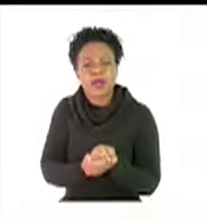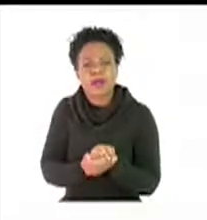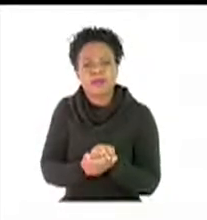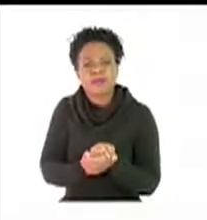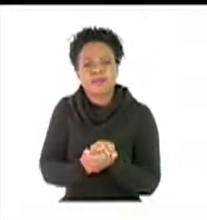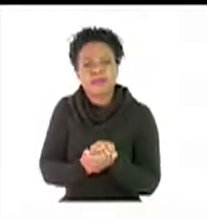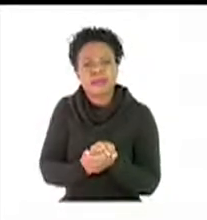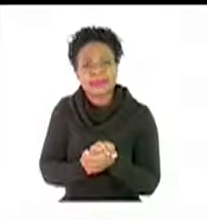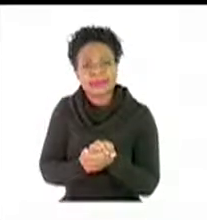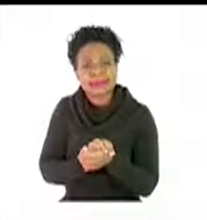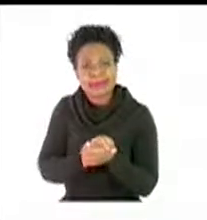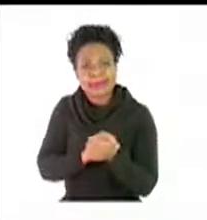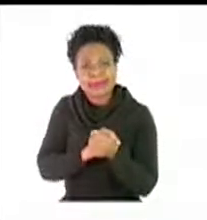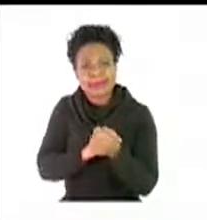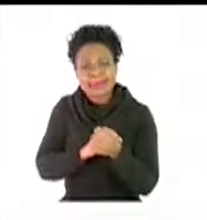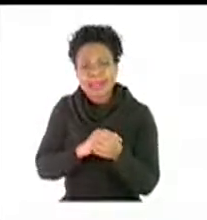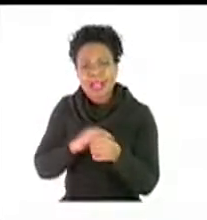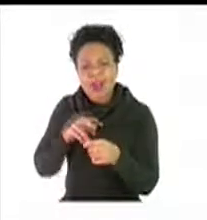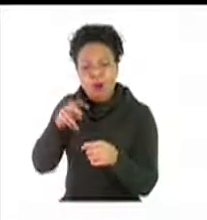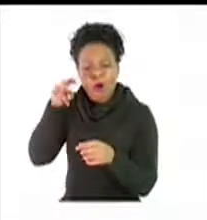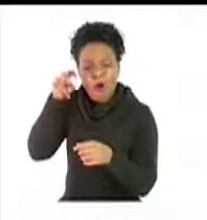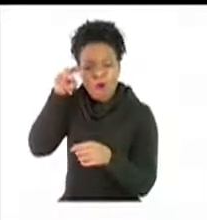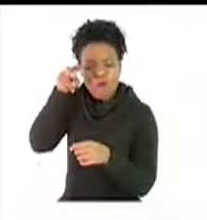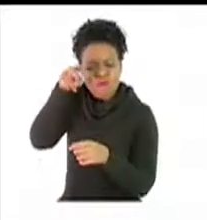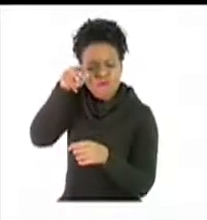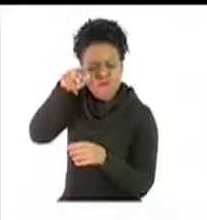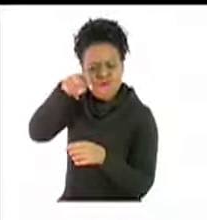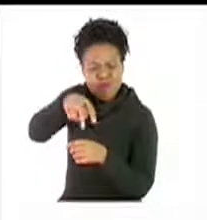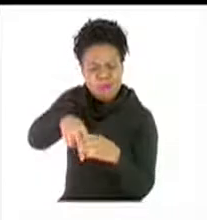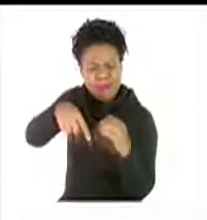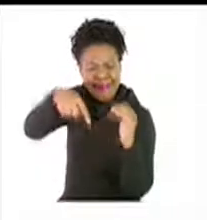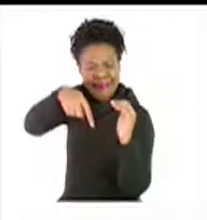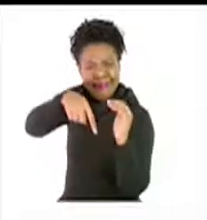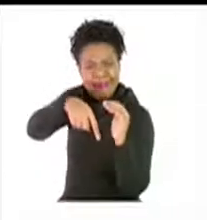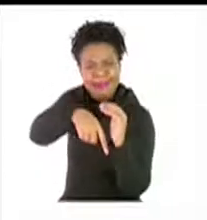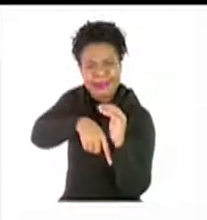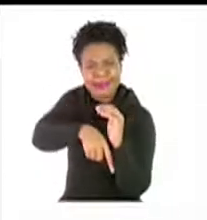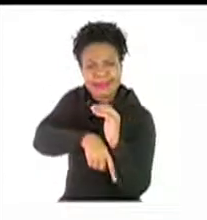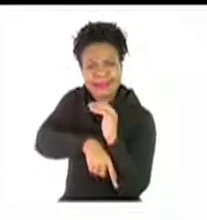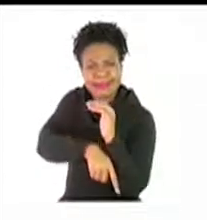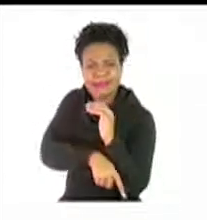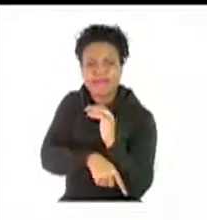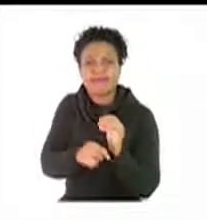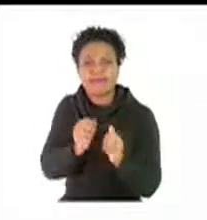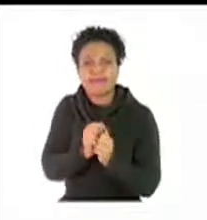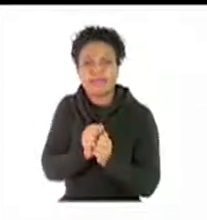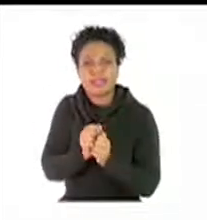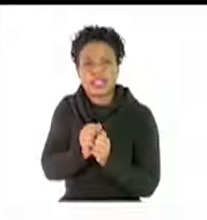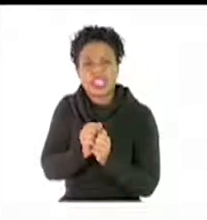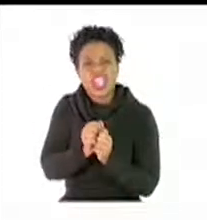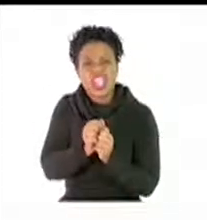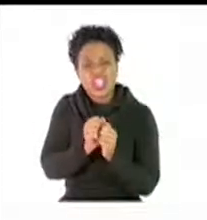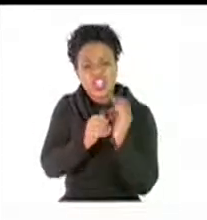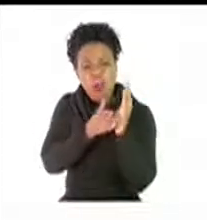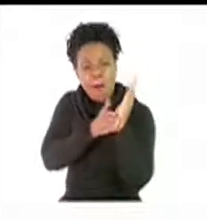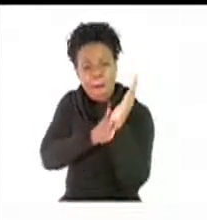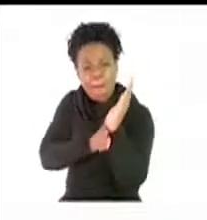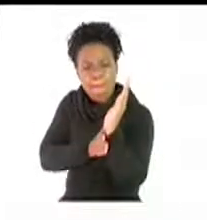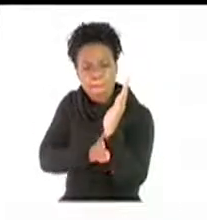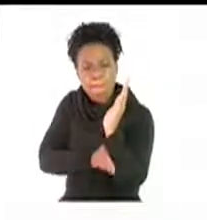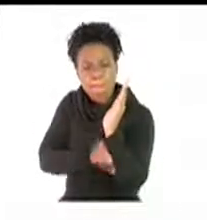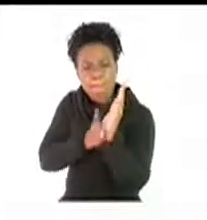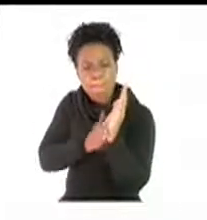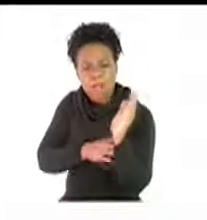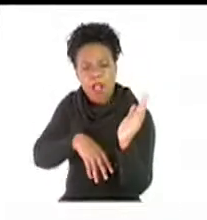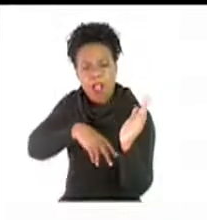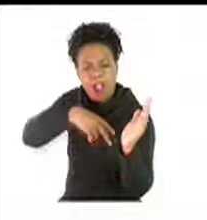than the cunning old fox leaped onto his back and scrambled onto the bank